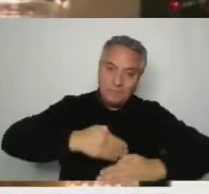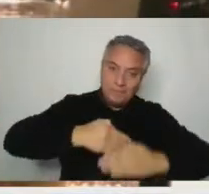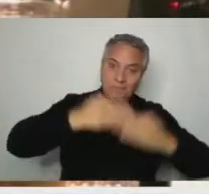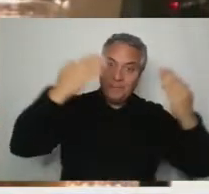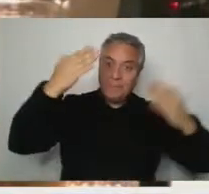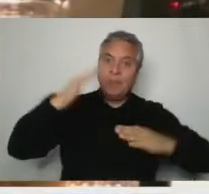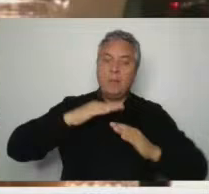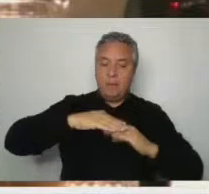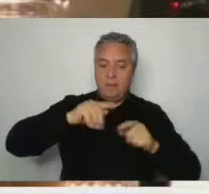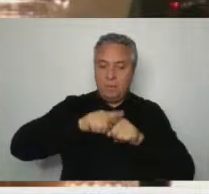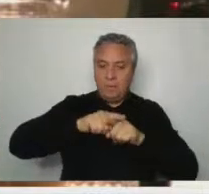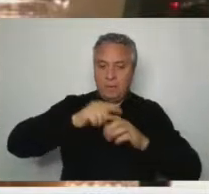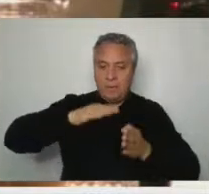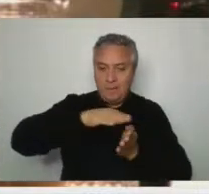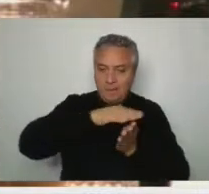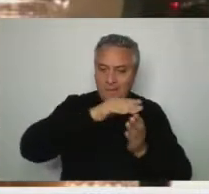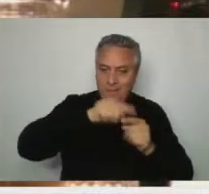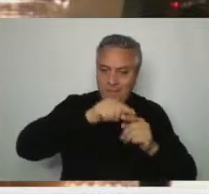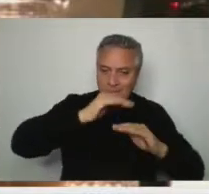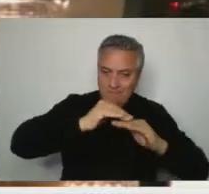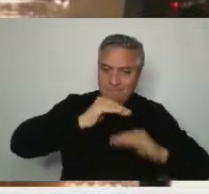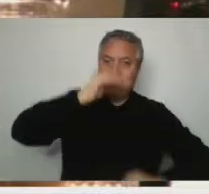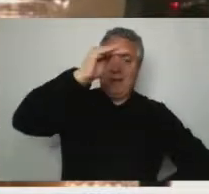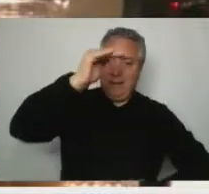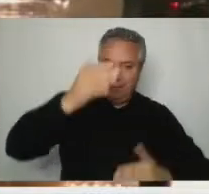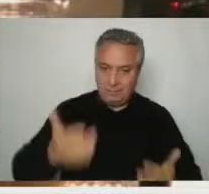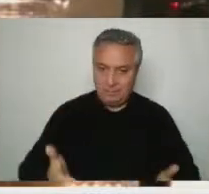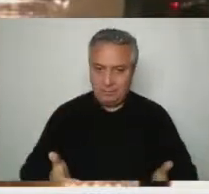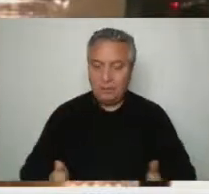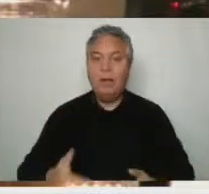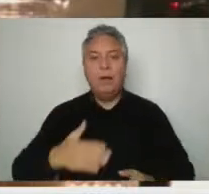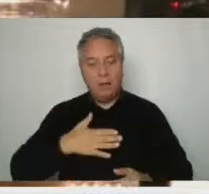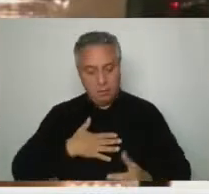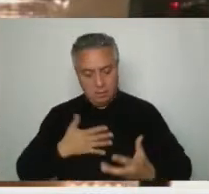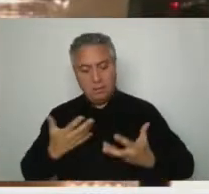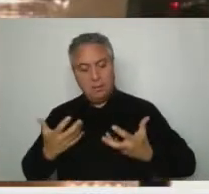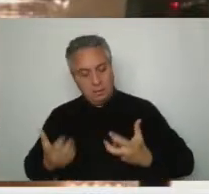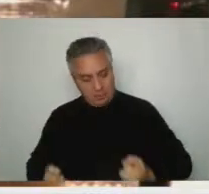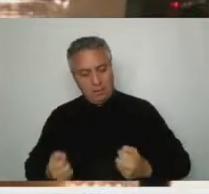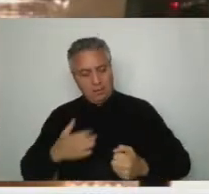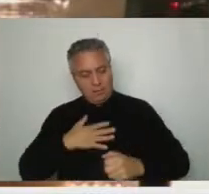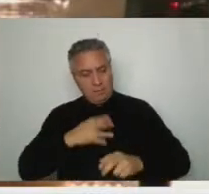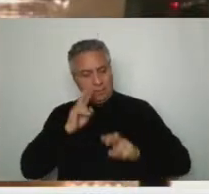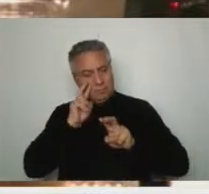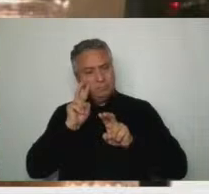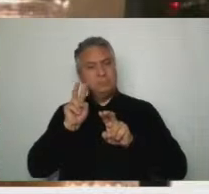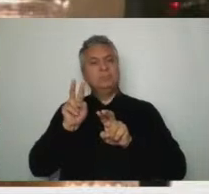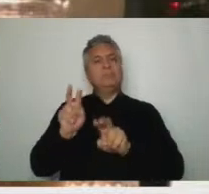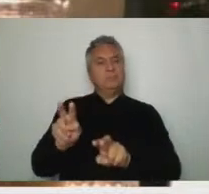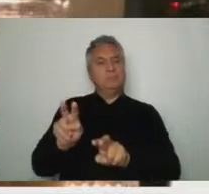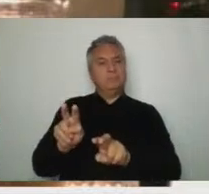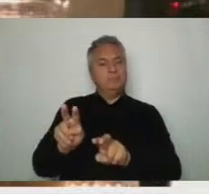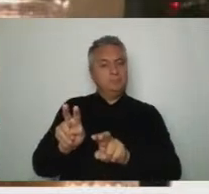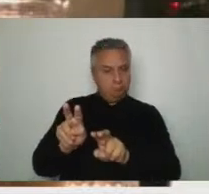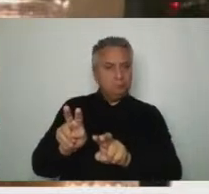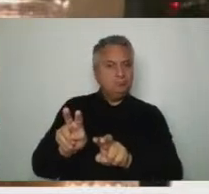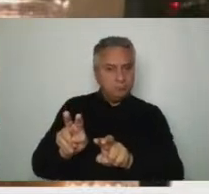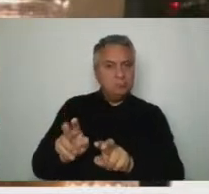working day schedules, and we have also changed in our perspective